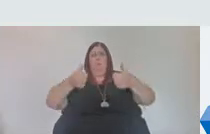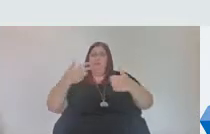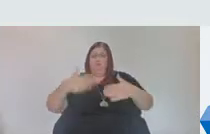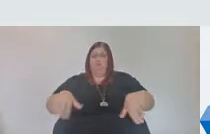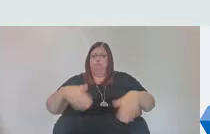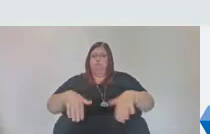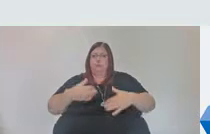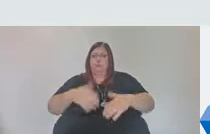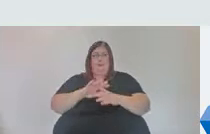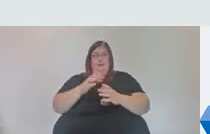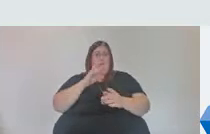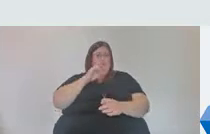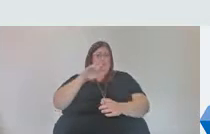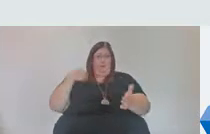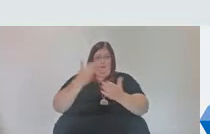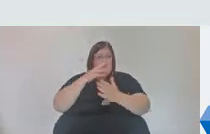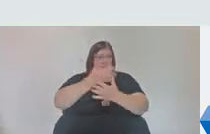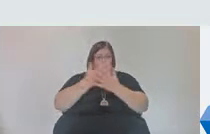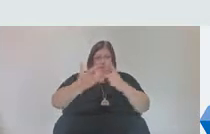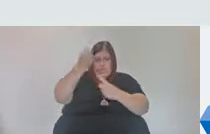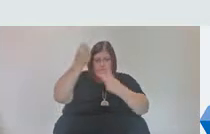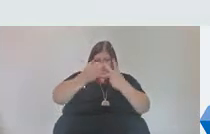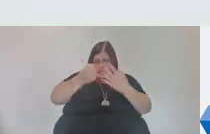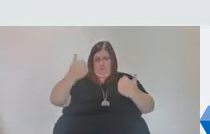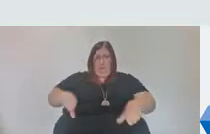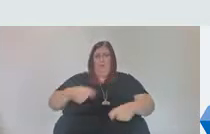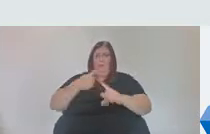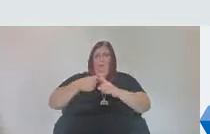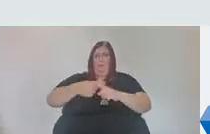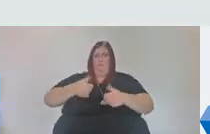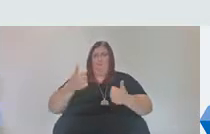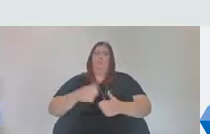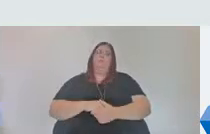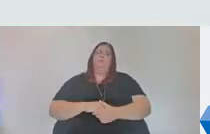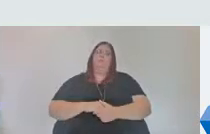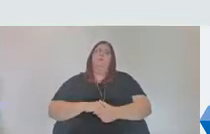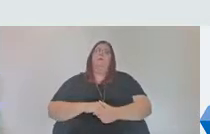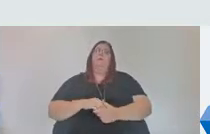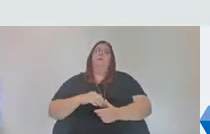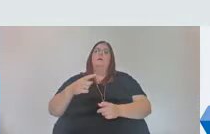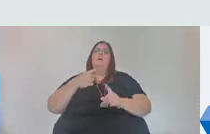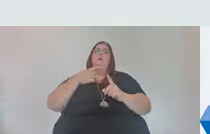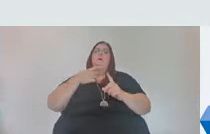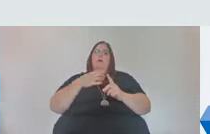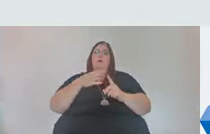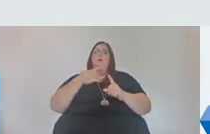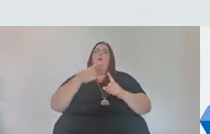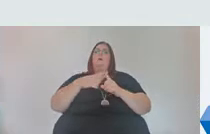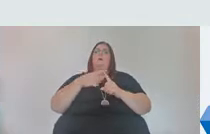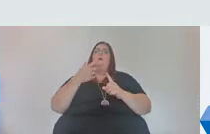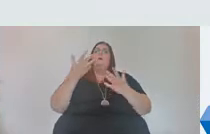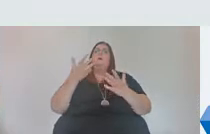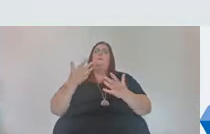really early success from that. Within the South East, we've also had significant